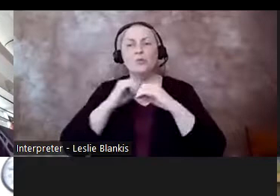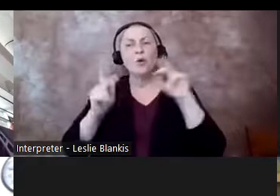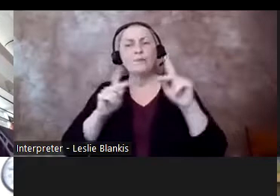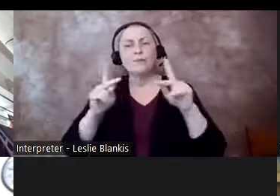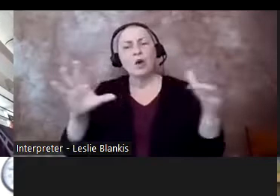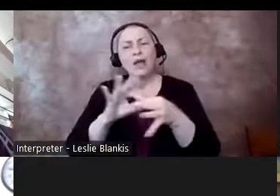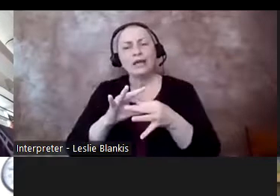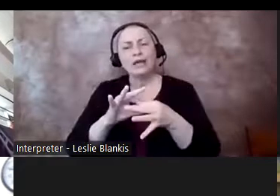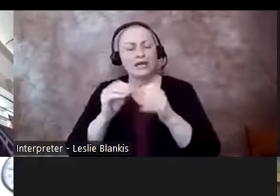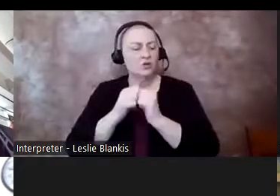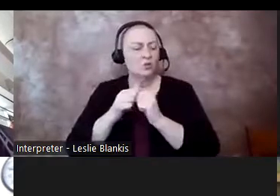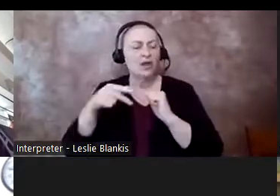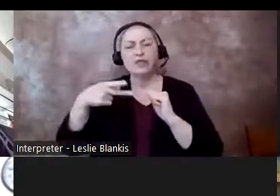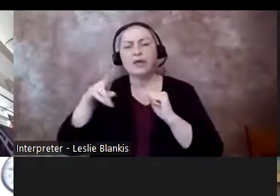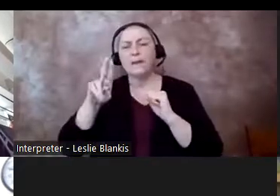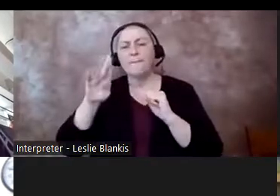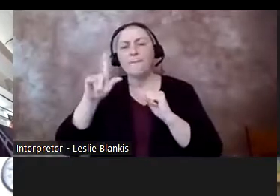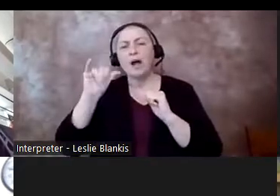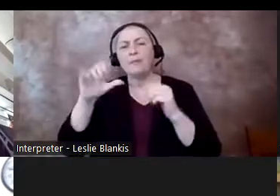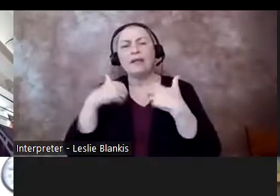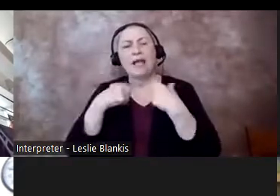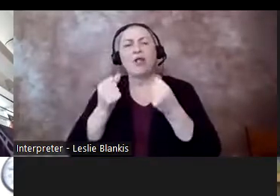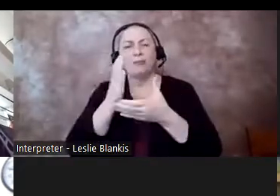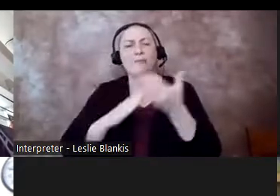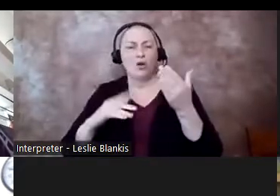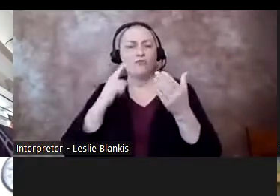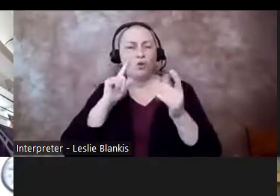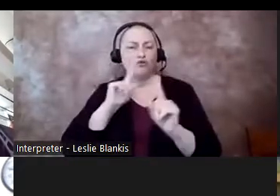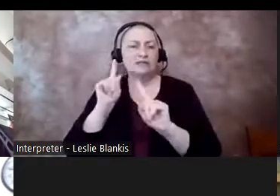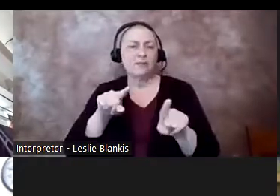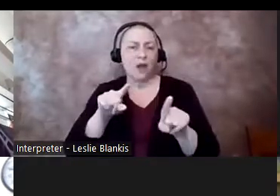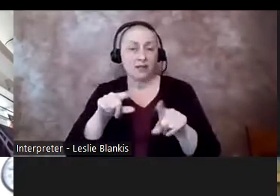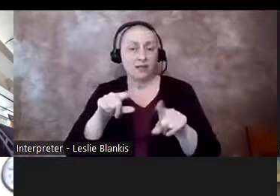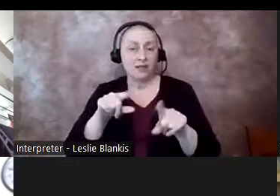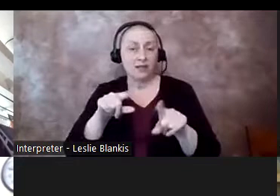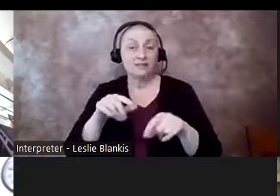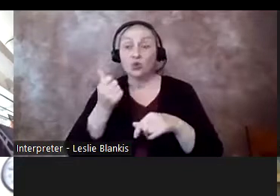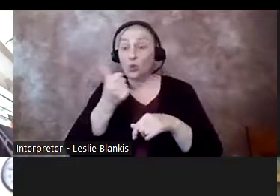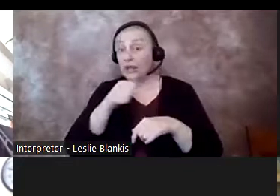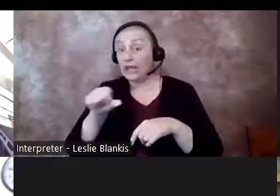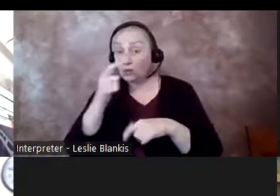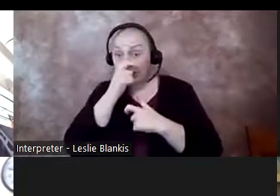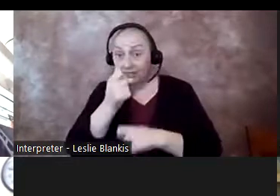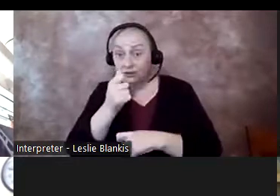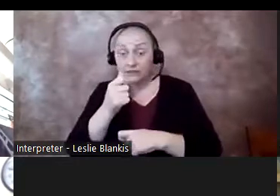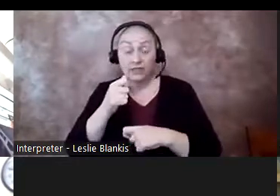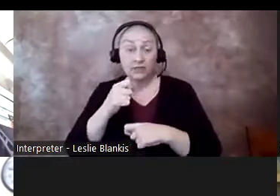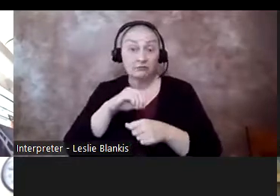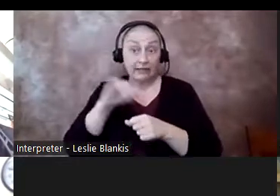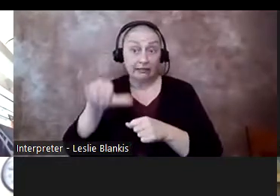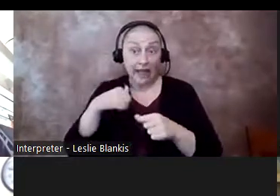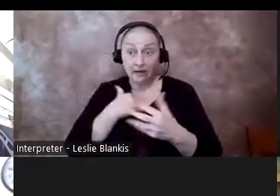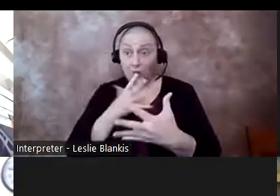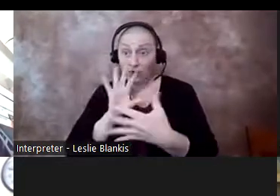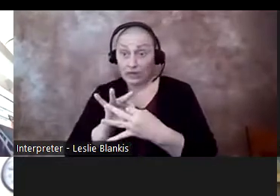with the public health end of emergency response. So anybody that is interested, you know, that is in